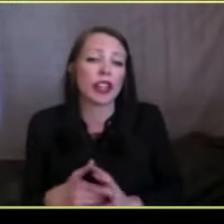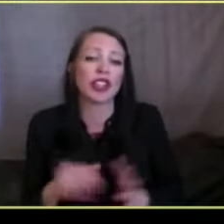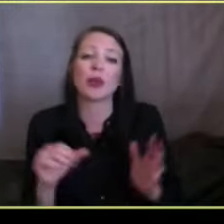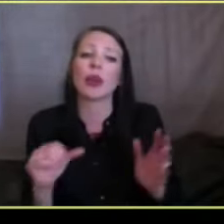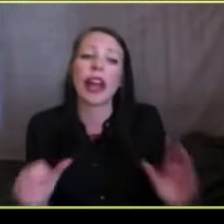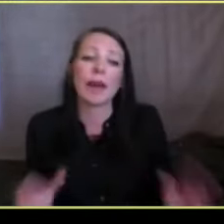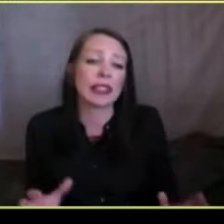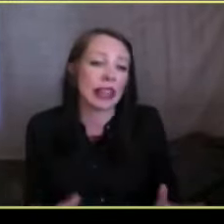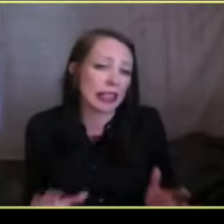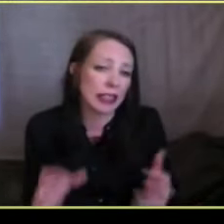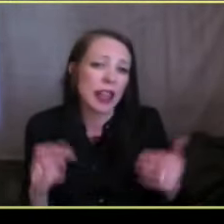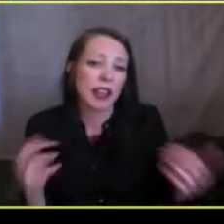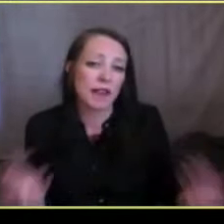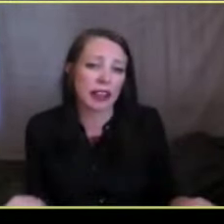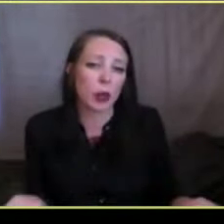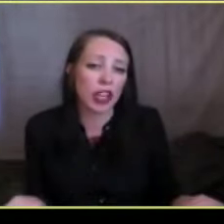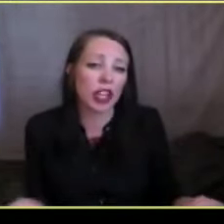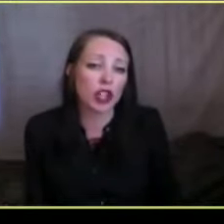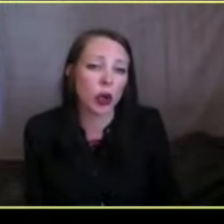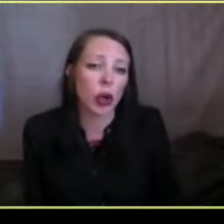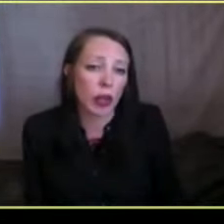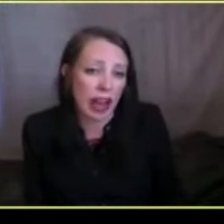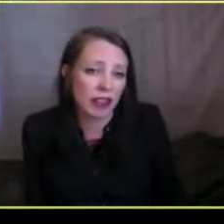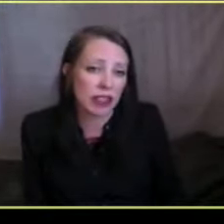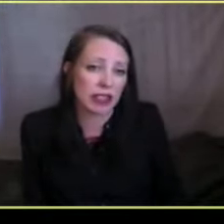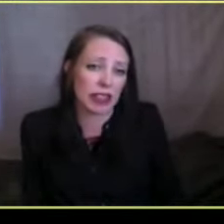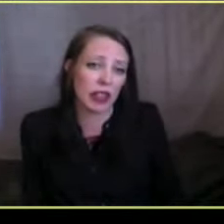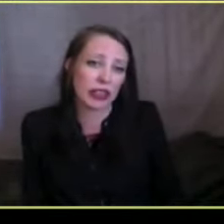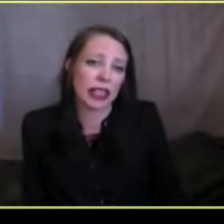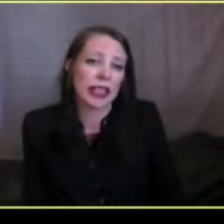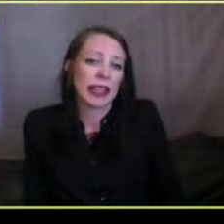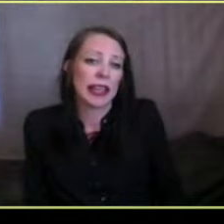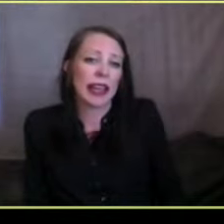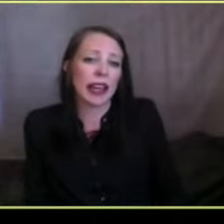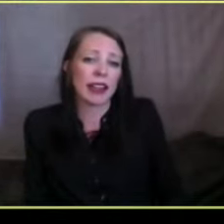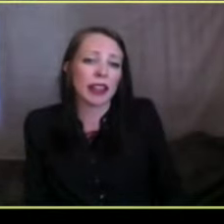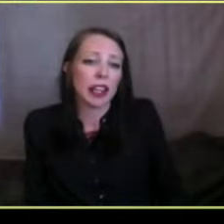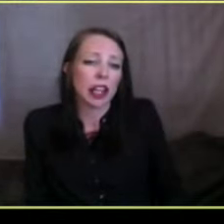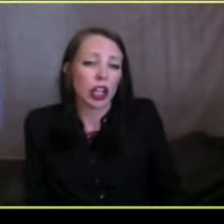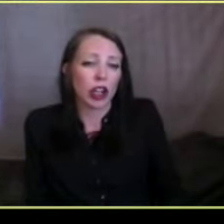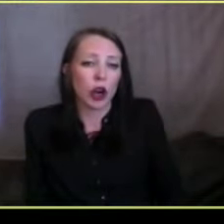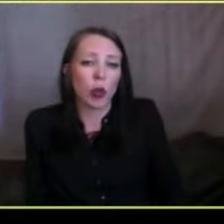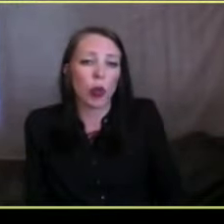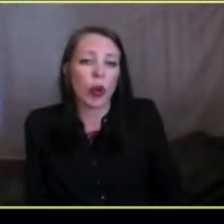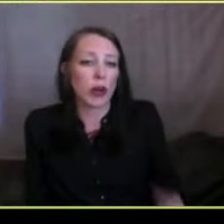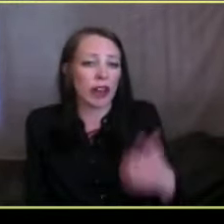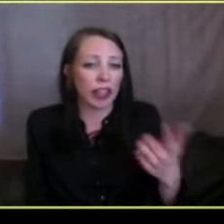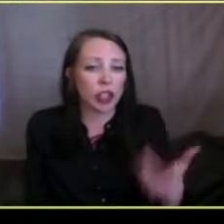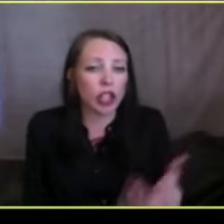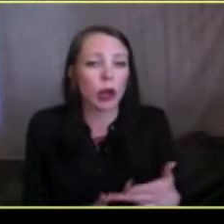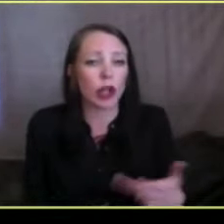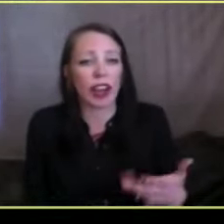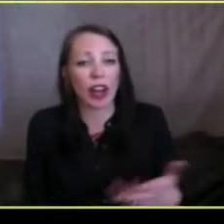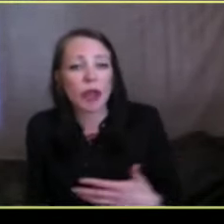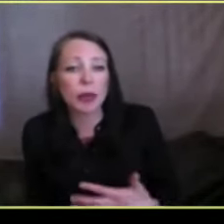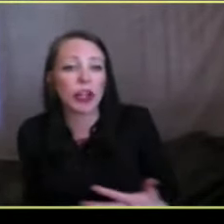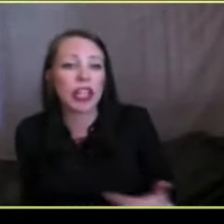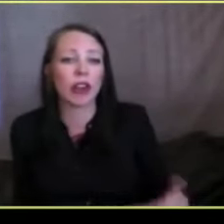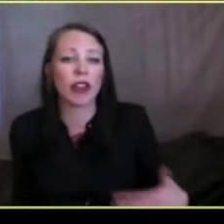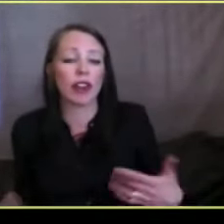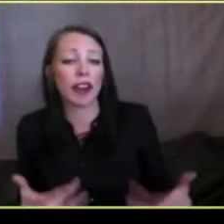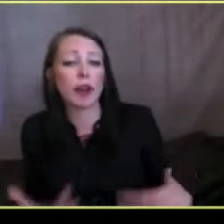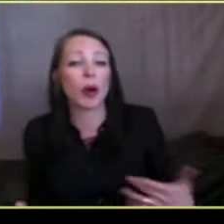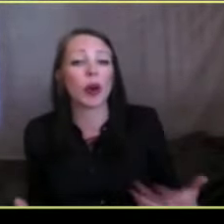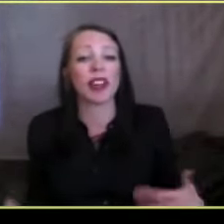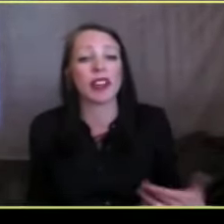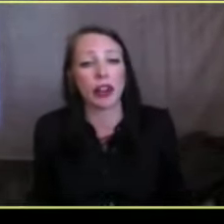important to just really emphasize the fact that we can show that we have these skills. And, you know, when you have like Jody, you've got other people here